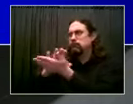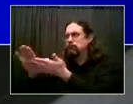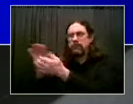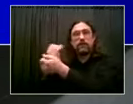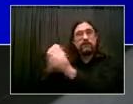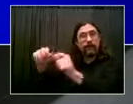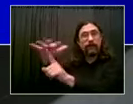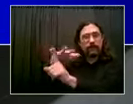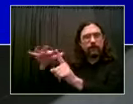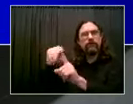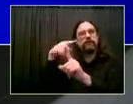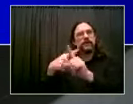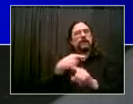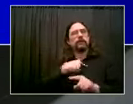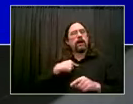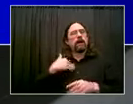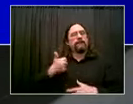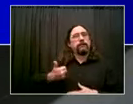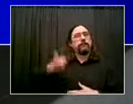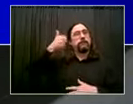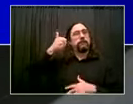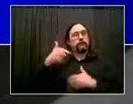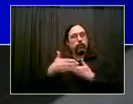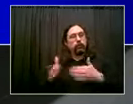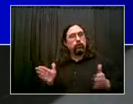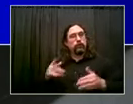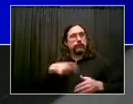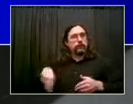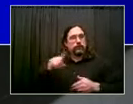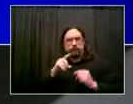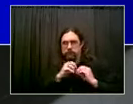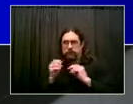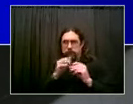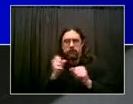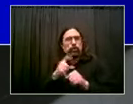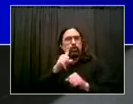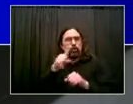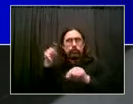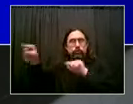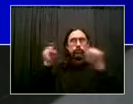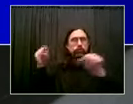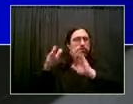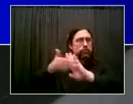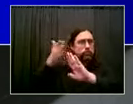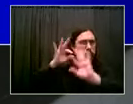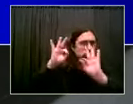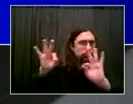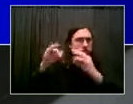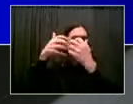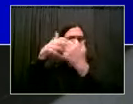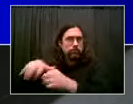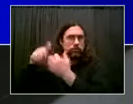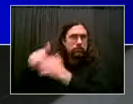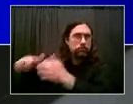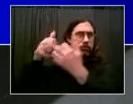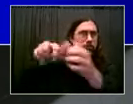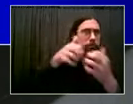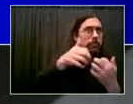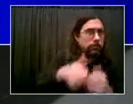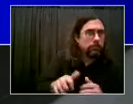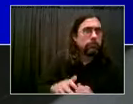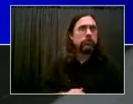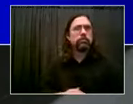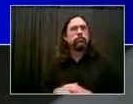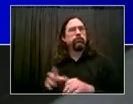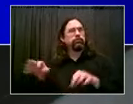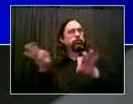that again. We're going to support kids. We're going to support the whole family. We're going to show that we'll do new things to reach kids academically